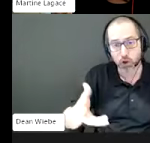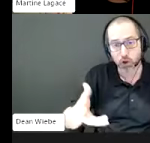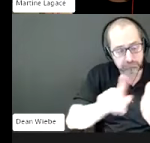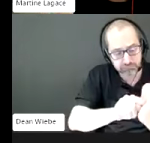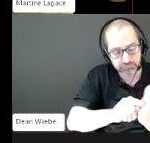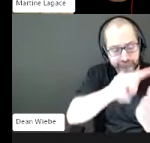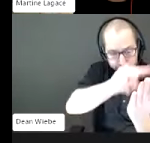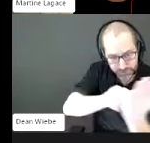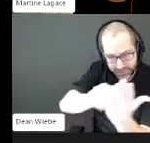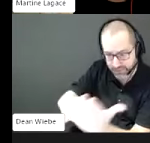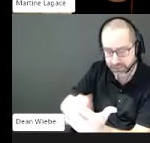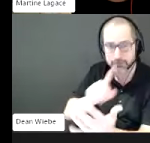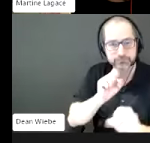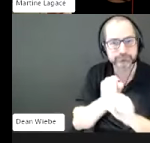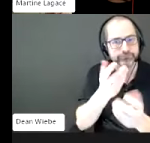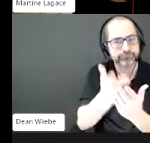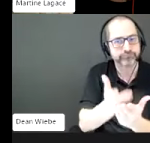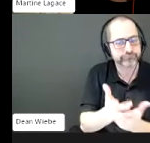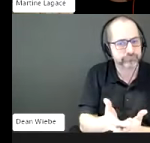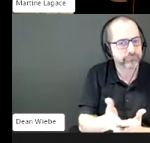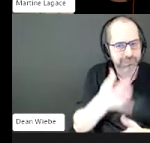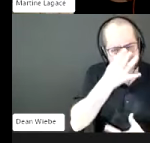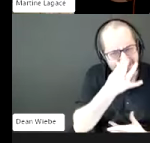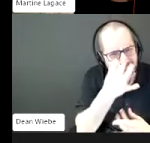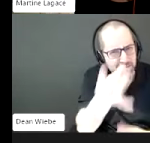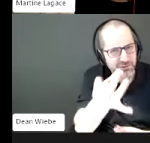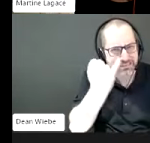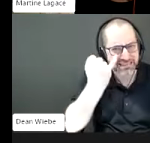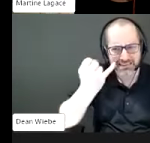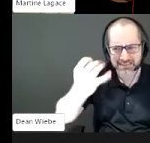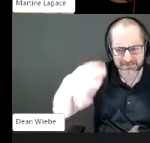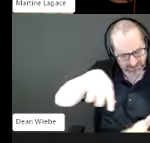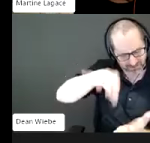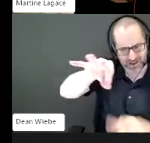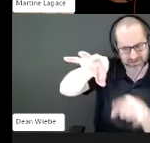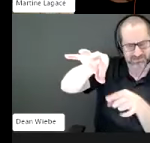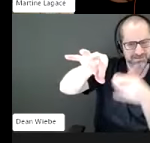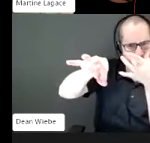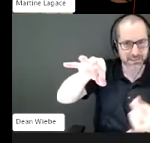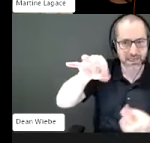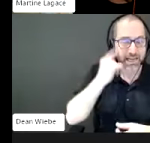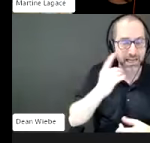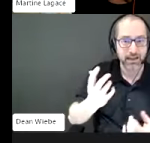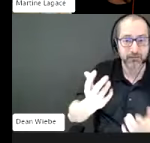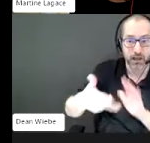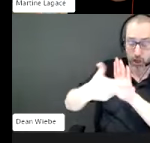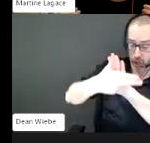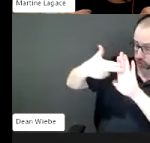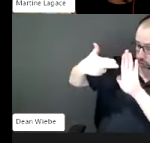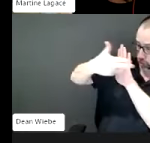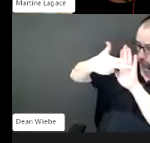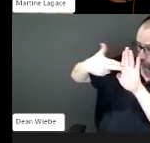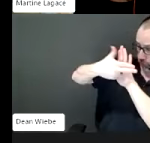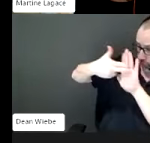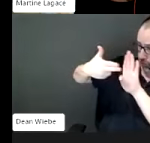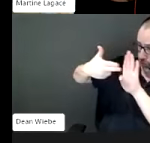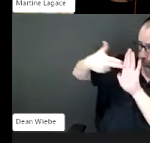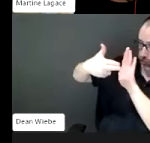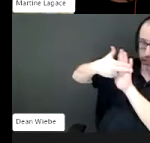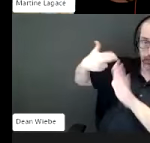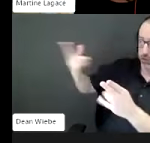a fascinating phenomenon, that when you're exposed to stereotypes nonstop, you tend to internalize